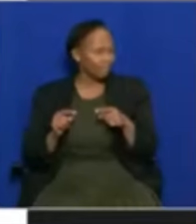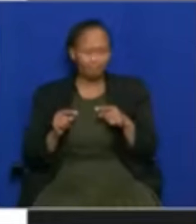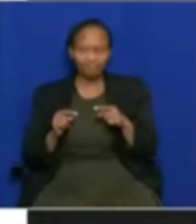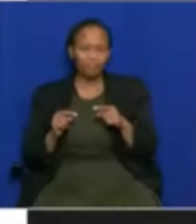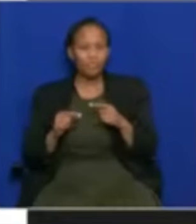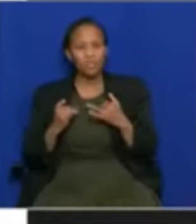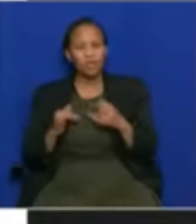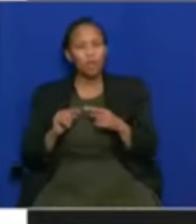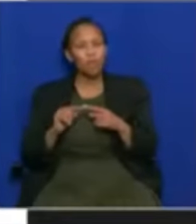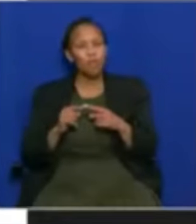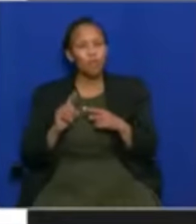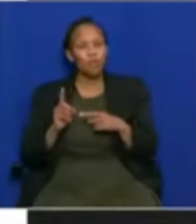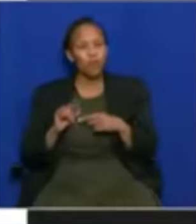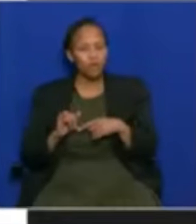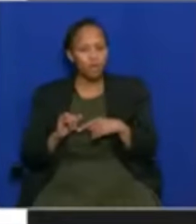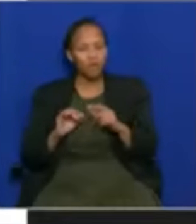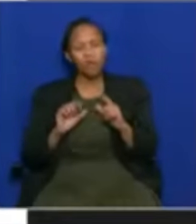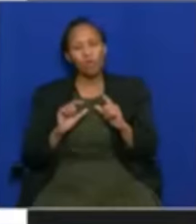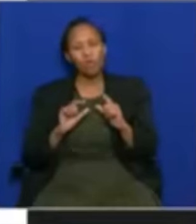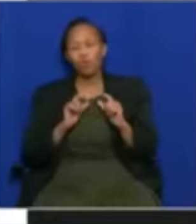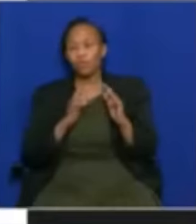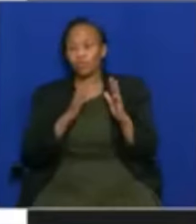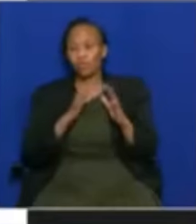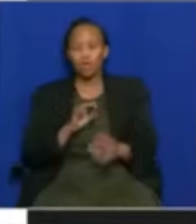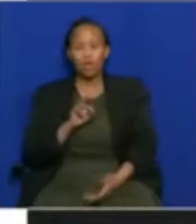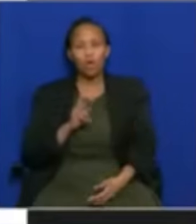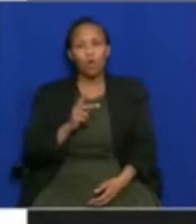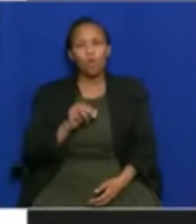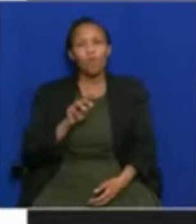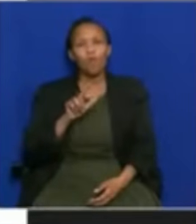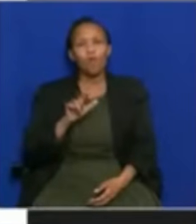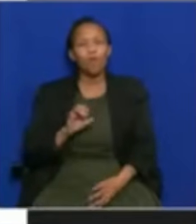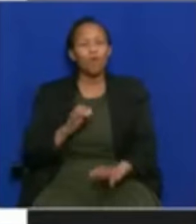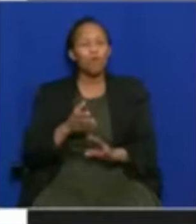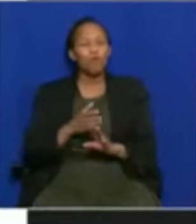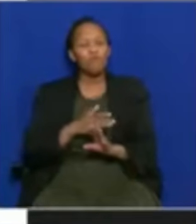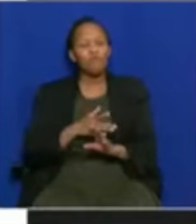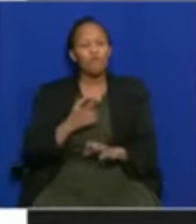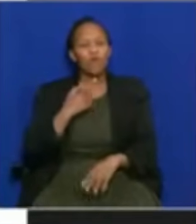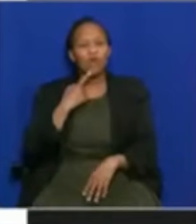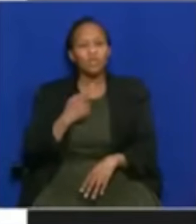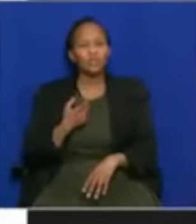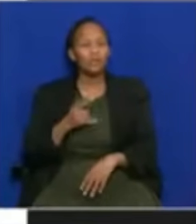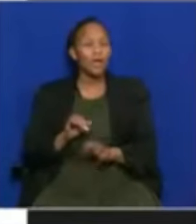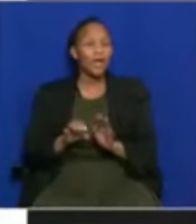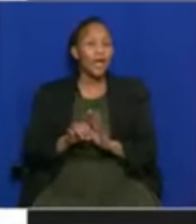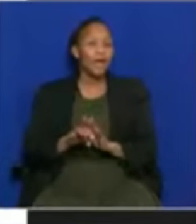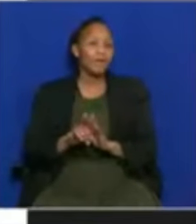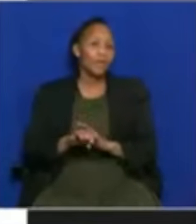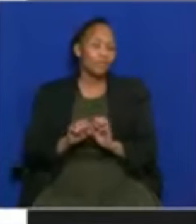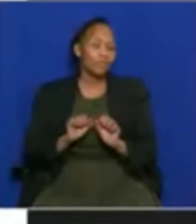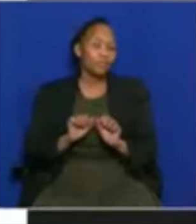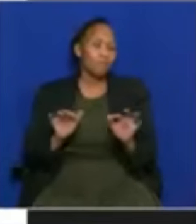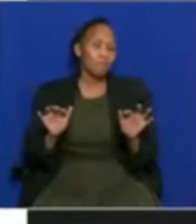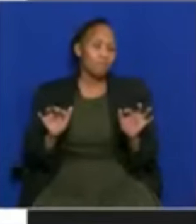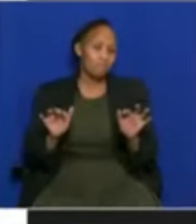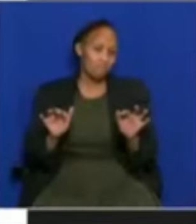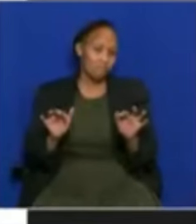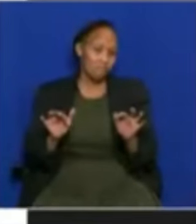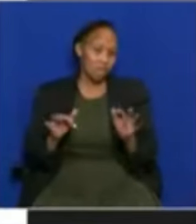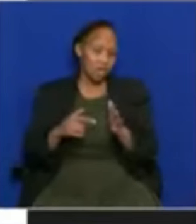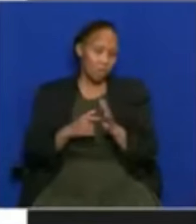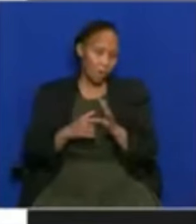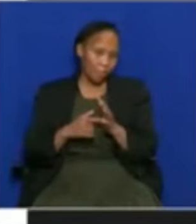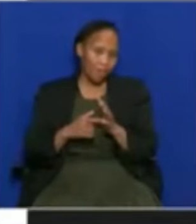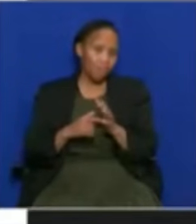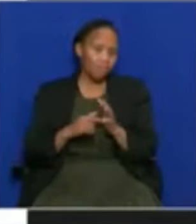previously made, that the advertisement is published with requirements, and I think if I